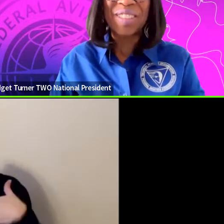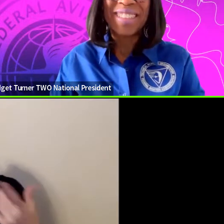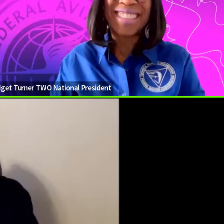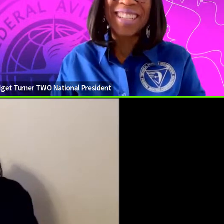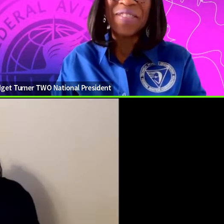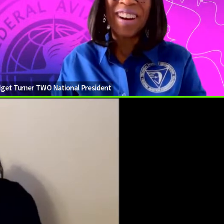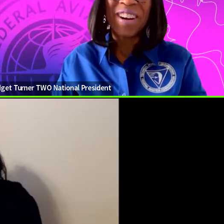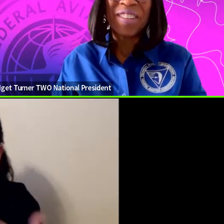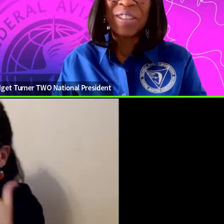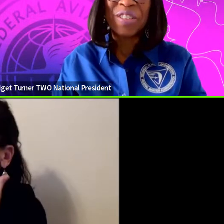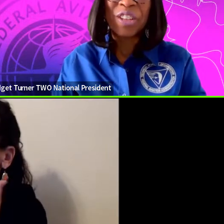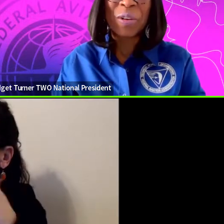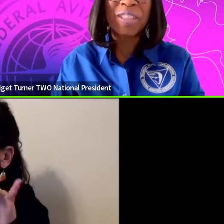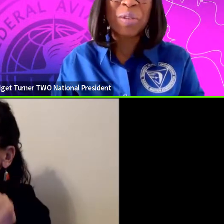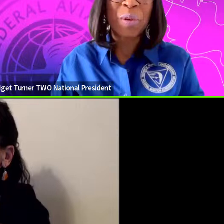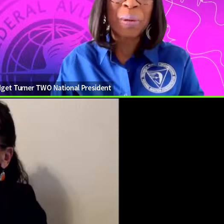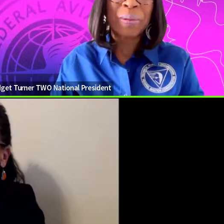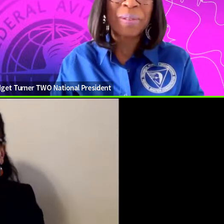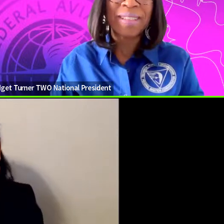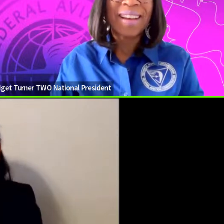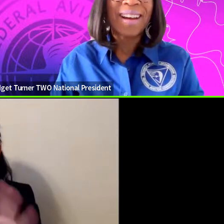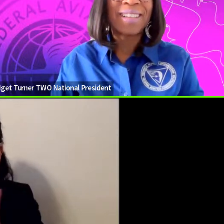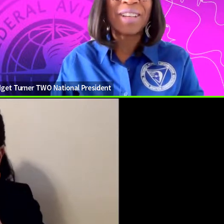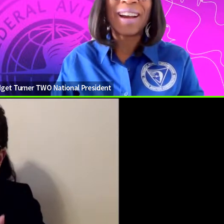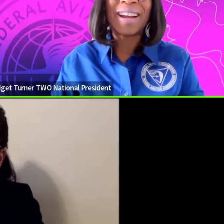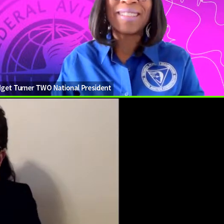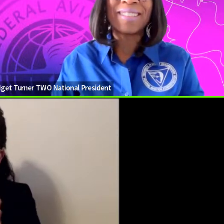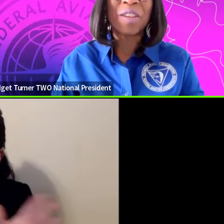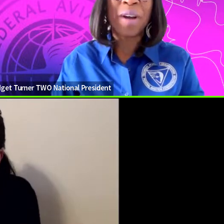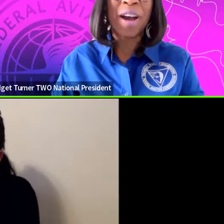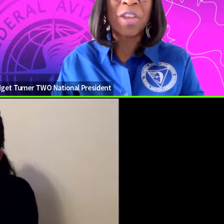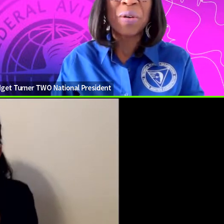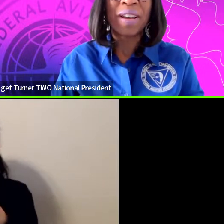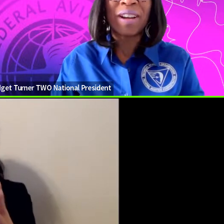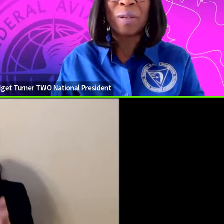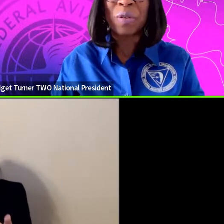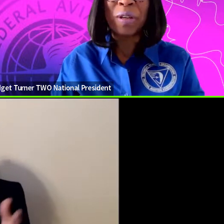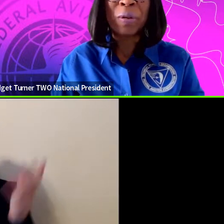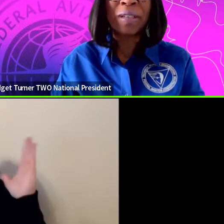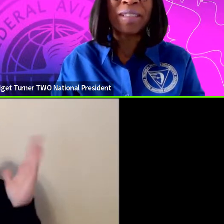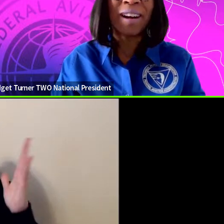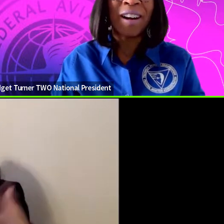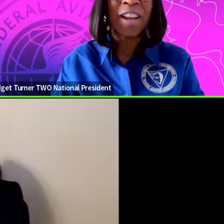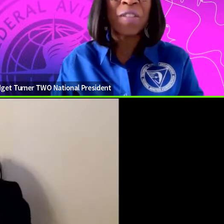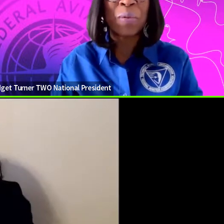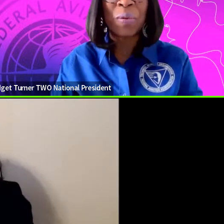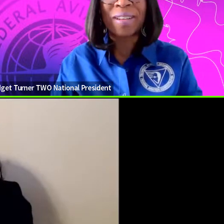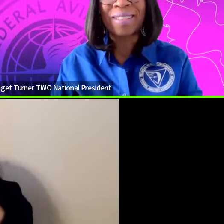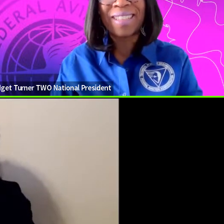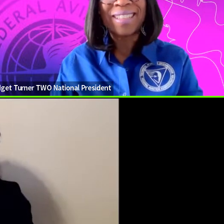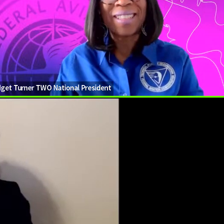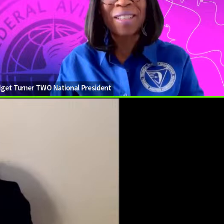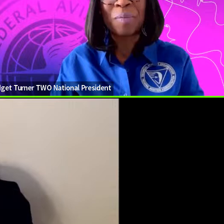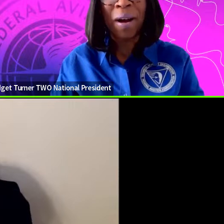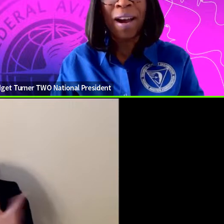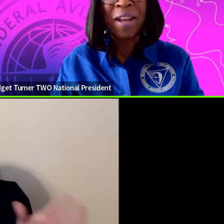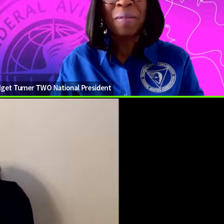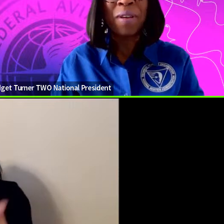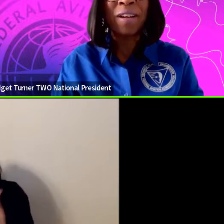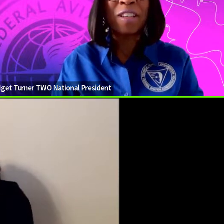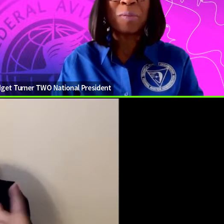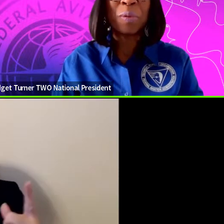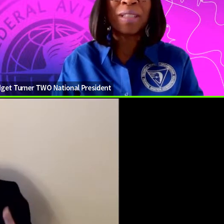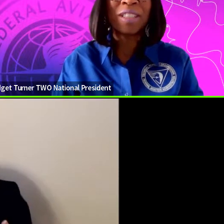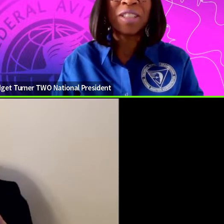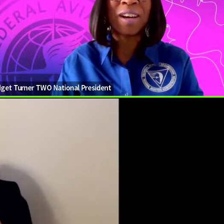you, Jen, for all of those encouraging words. I stand by you and also encourage everyone to inspire